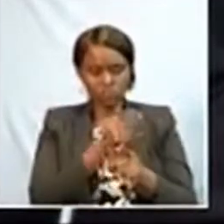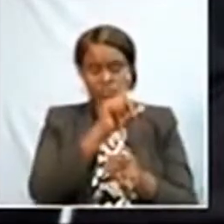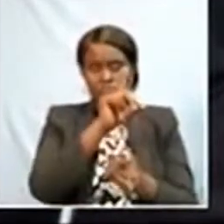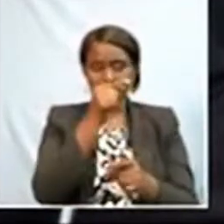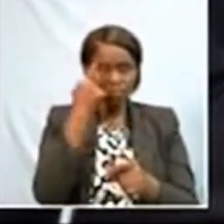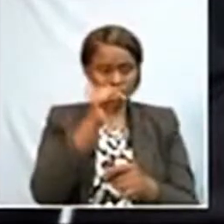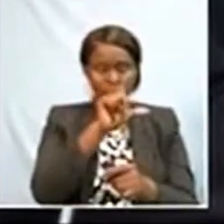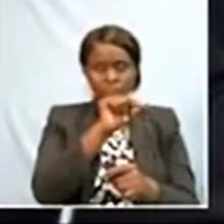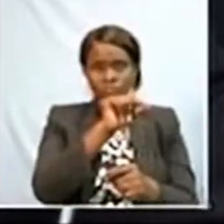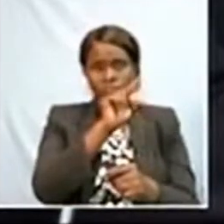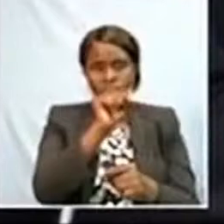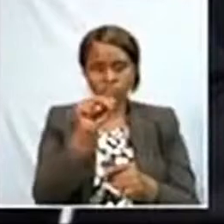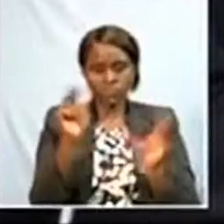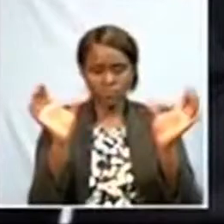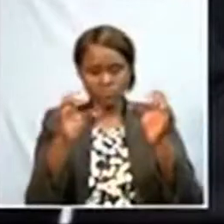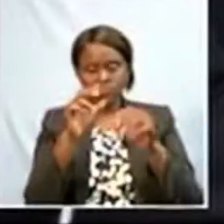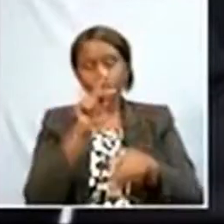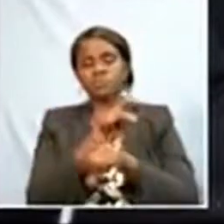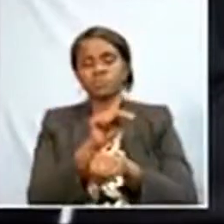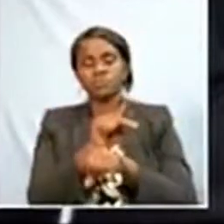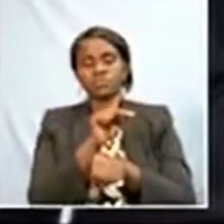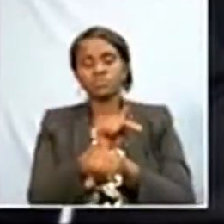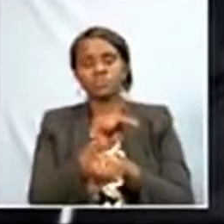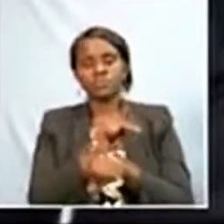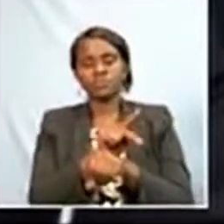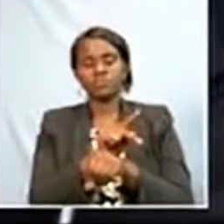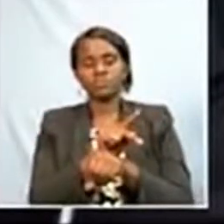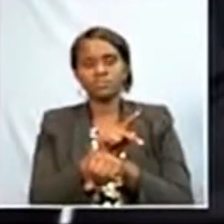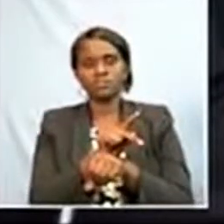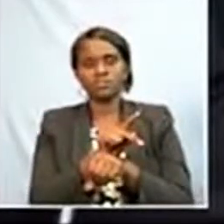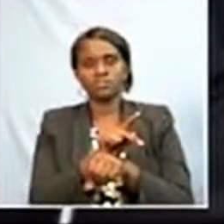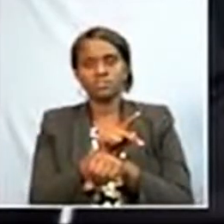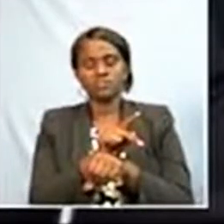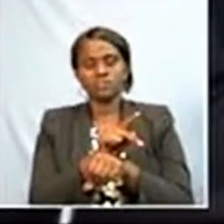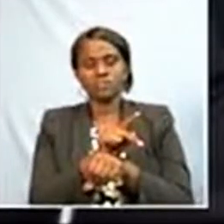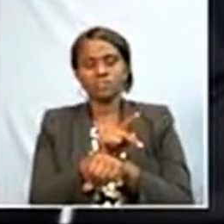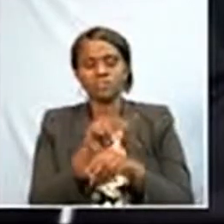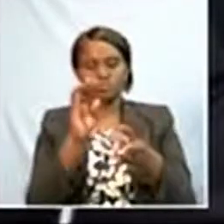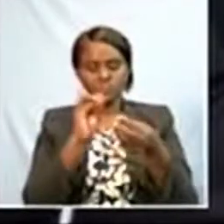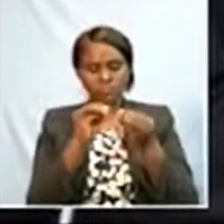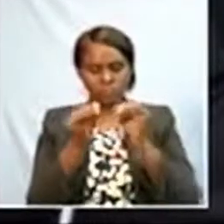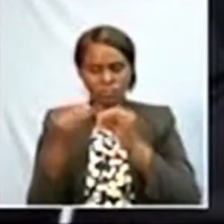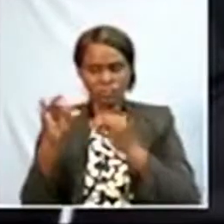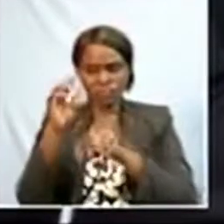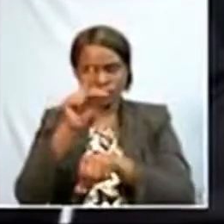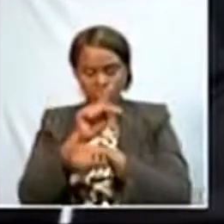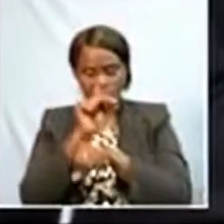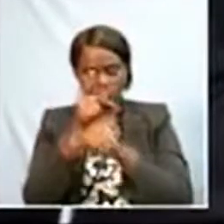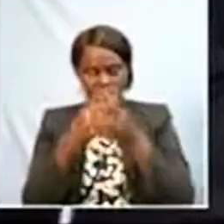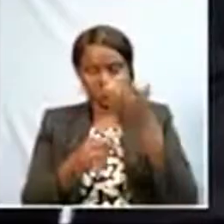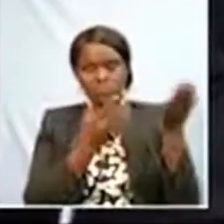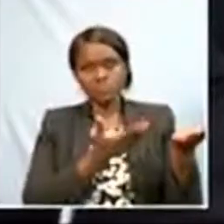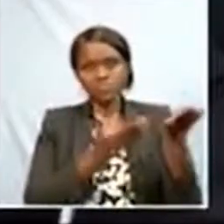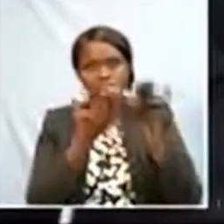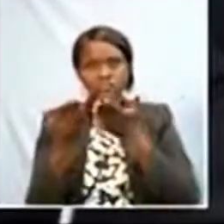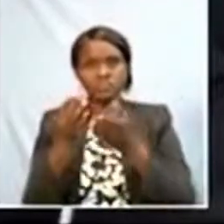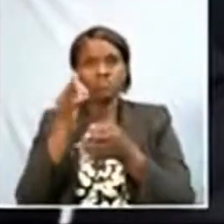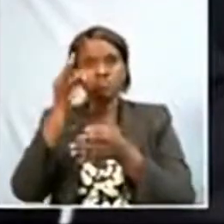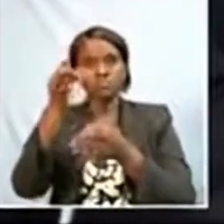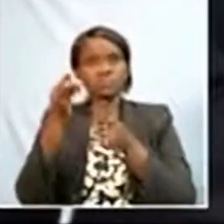For the 2022 community projects, the number of projects that were brought forward